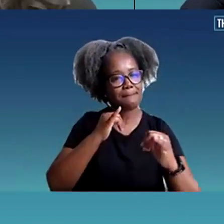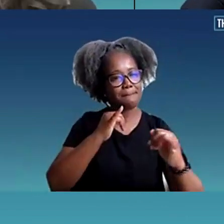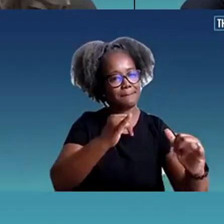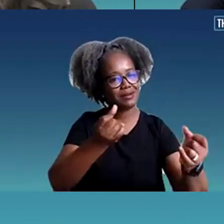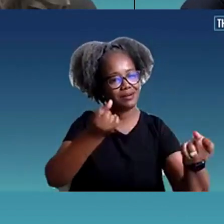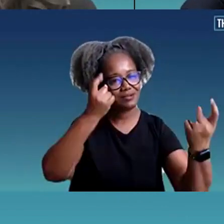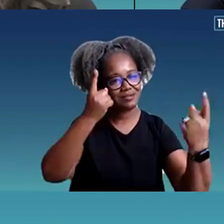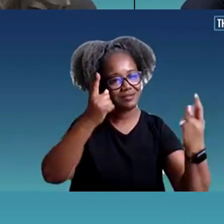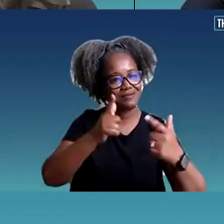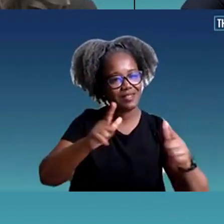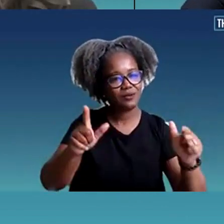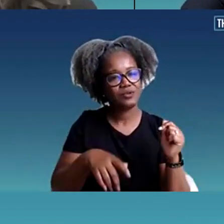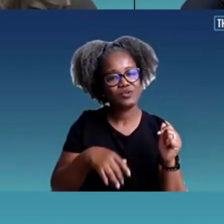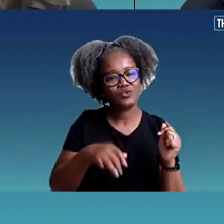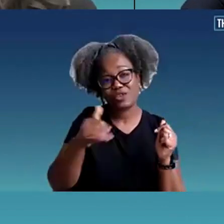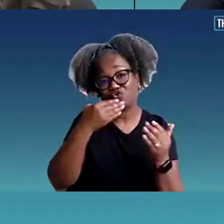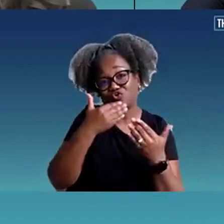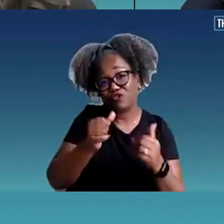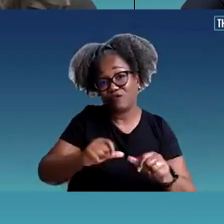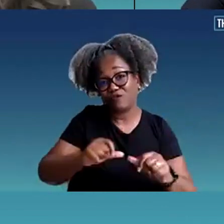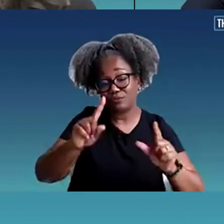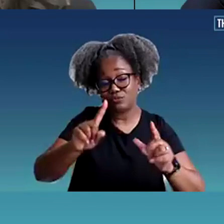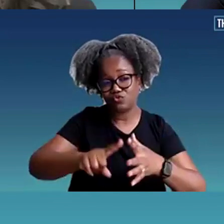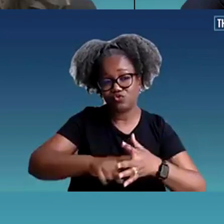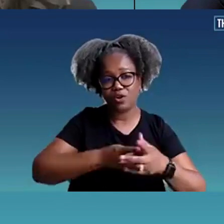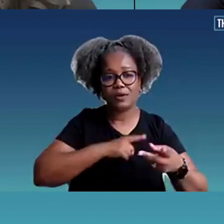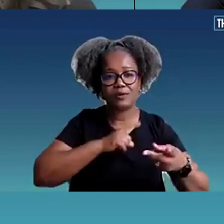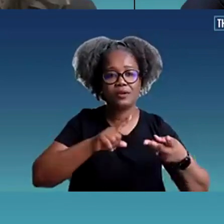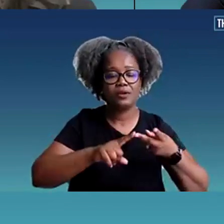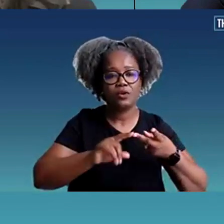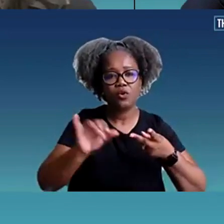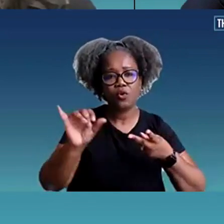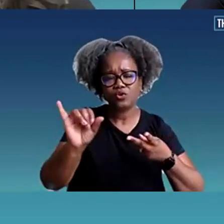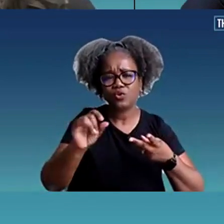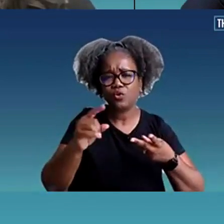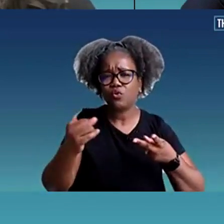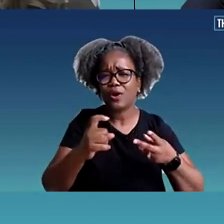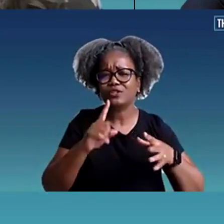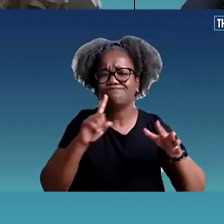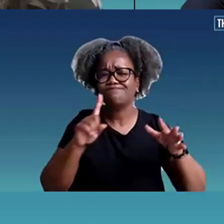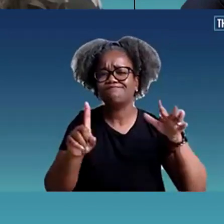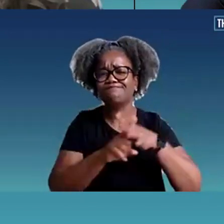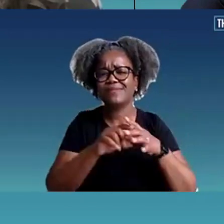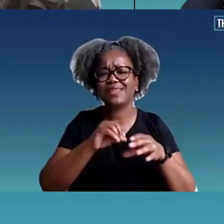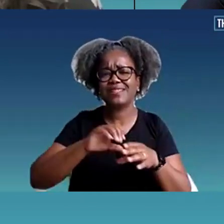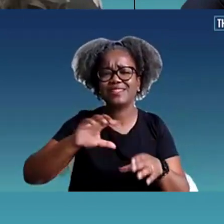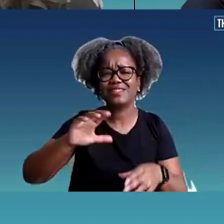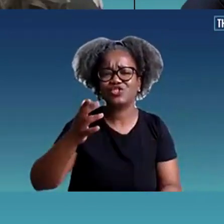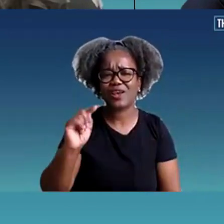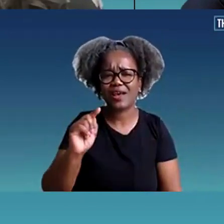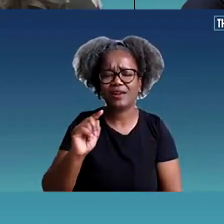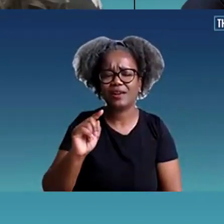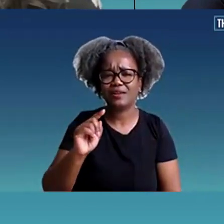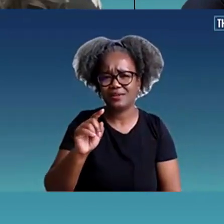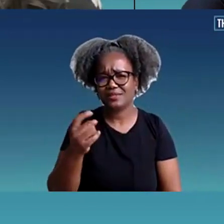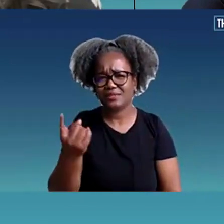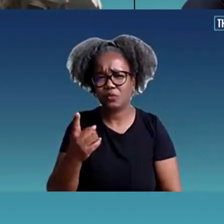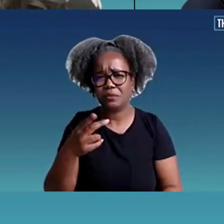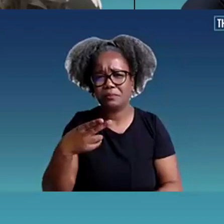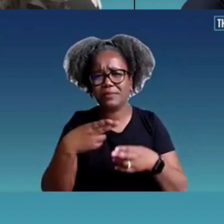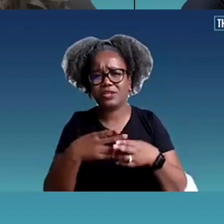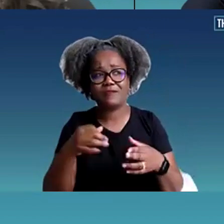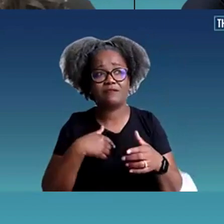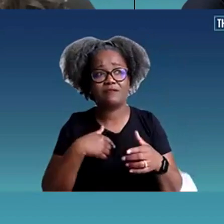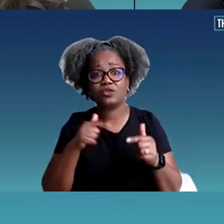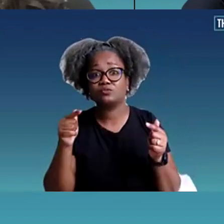I know there was a question in the chat about when you have a very small number of people, because the Health Disparities Collaborative, we started with about